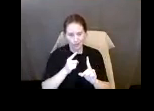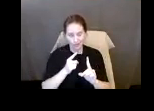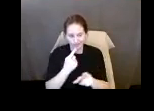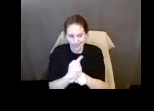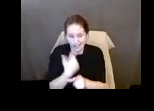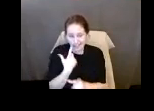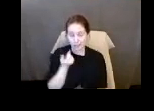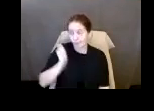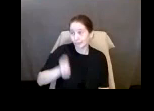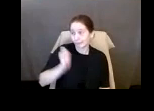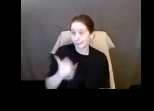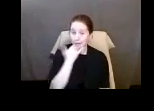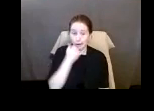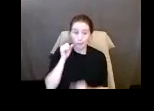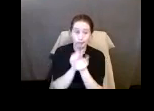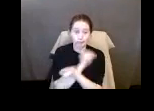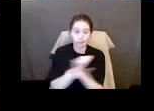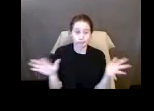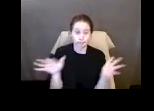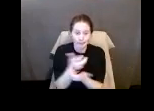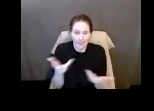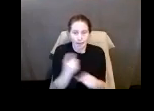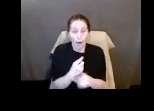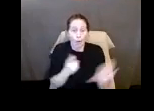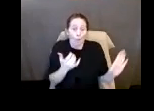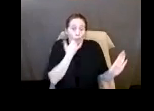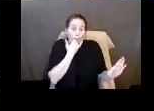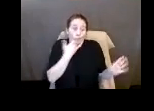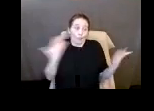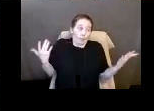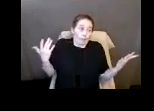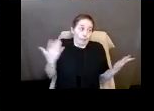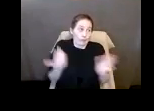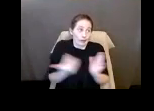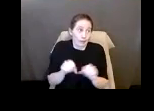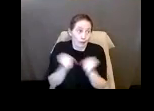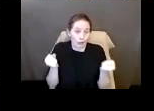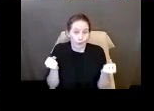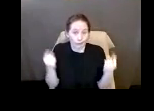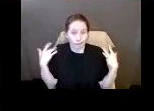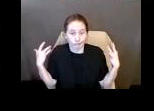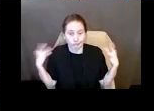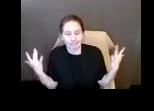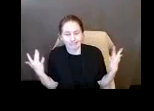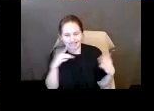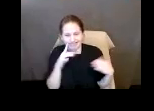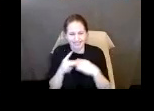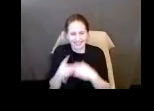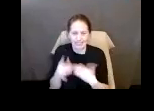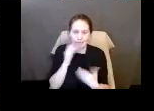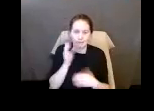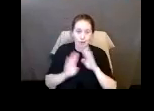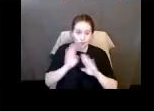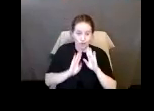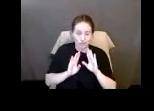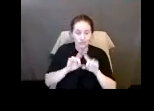stand there and accidentally hit all the amethyst, saying, oh, oops, I broke it again. And this would lead to a level of frustration.